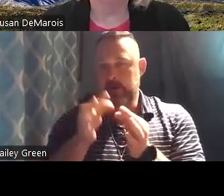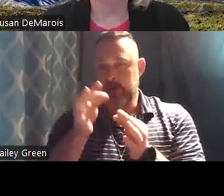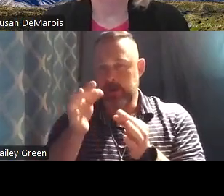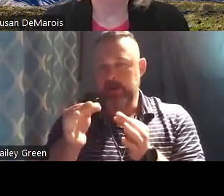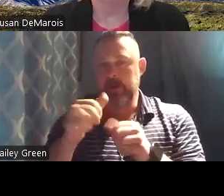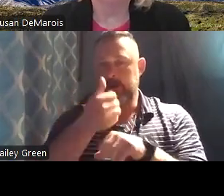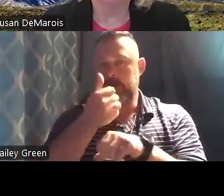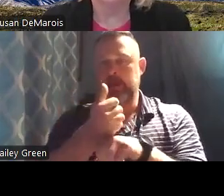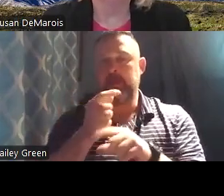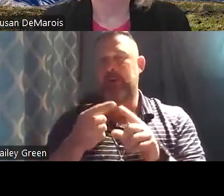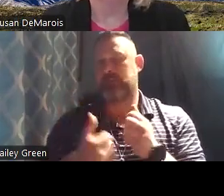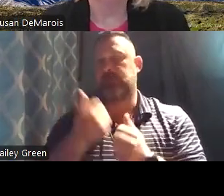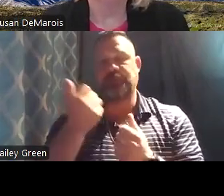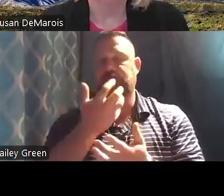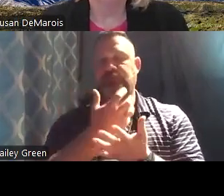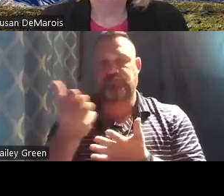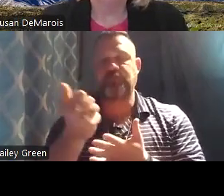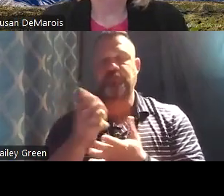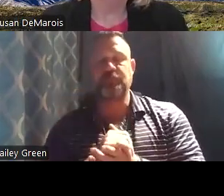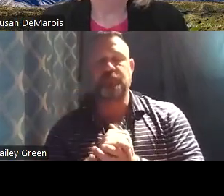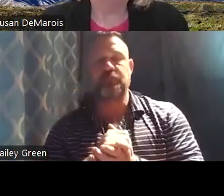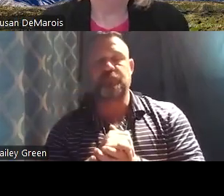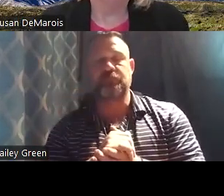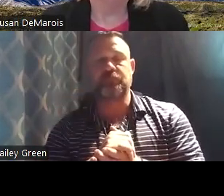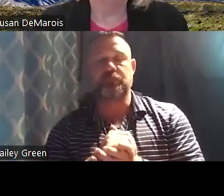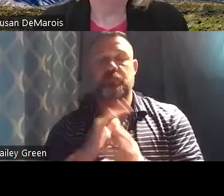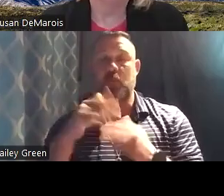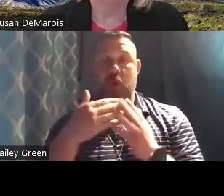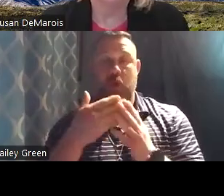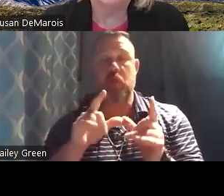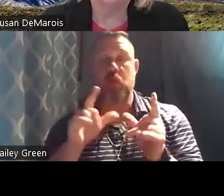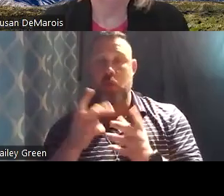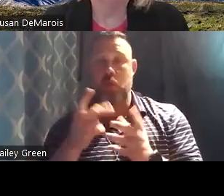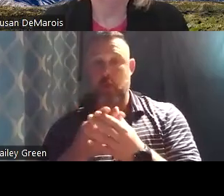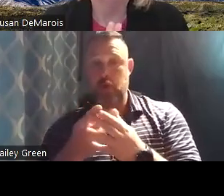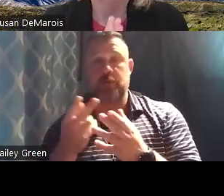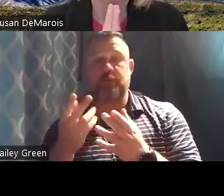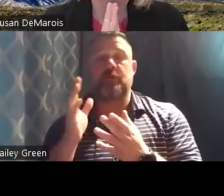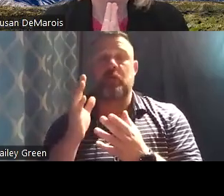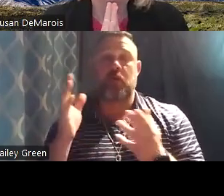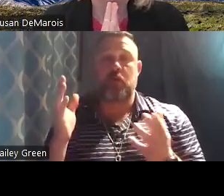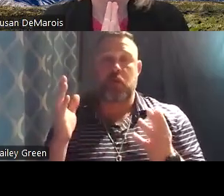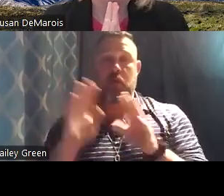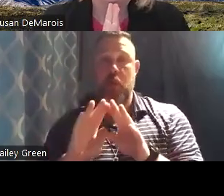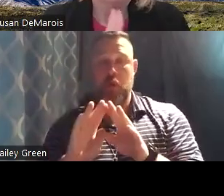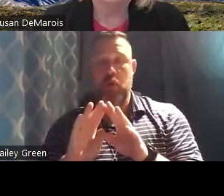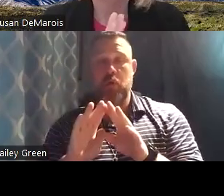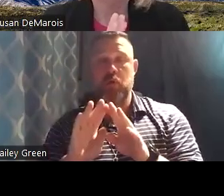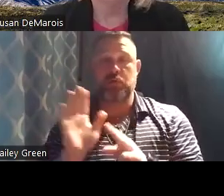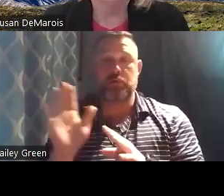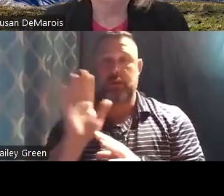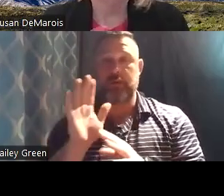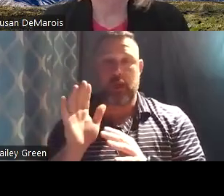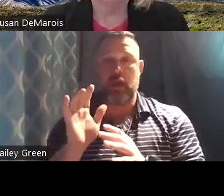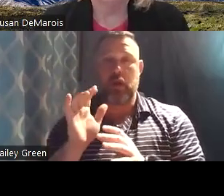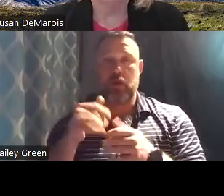by and large, most of the funding has concluded. All of our local partners have closed out their grants